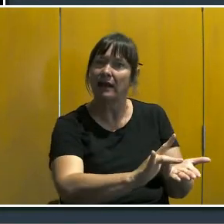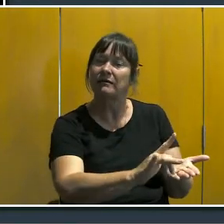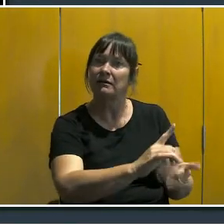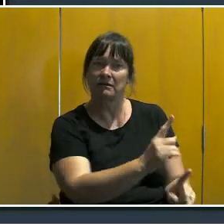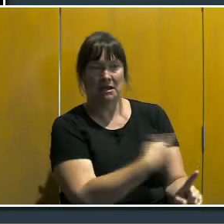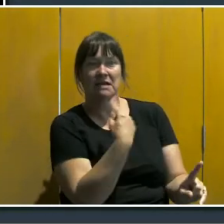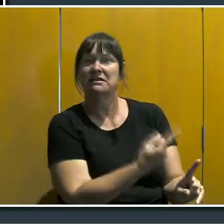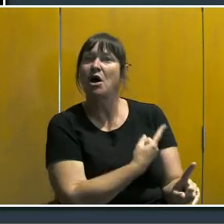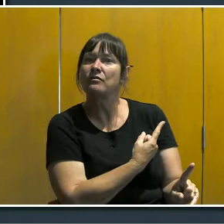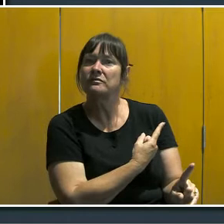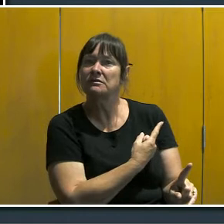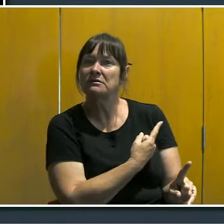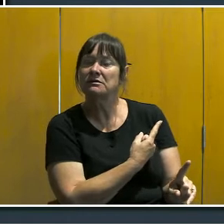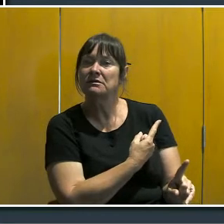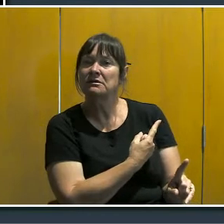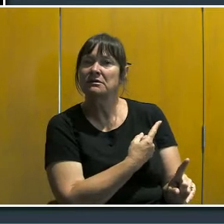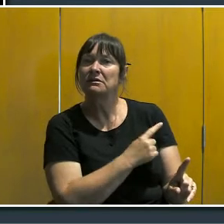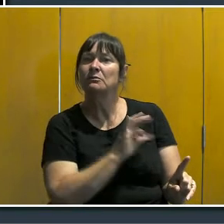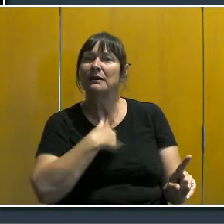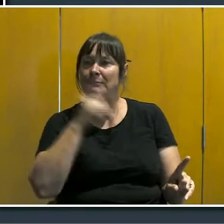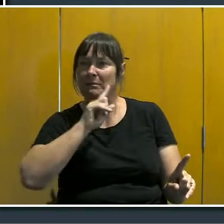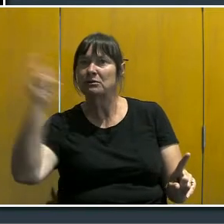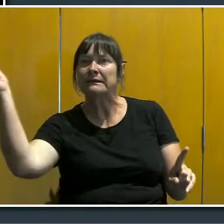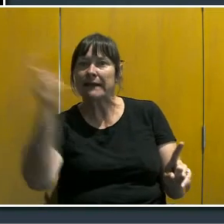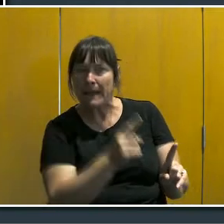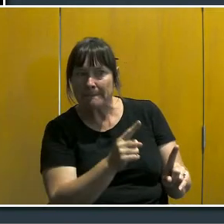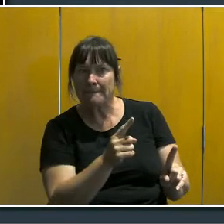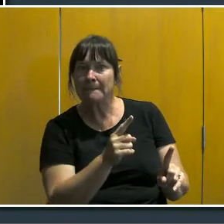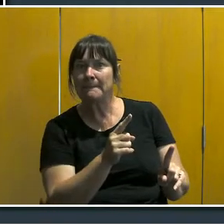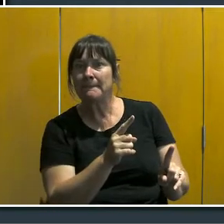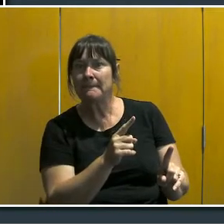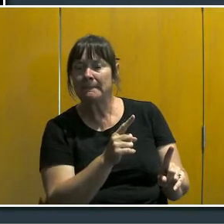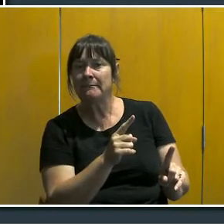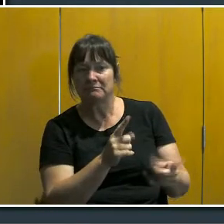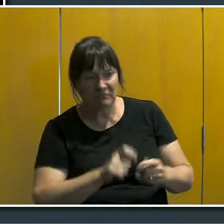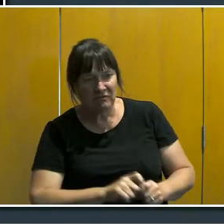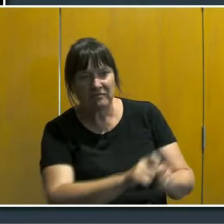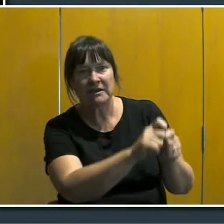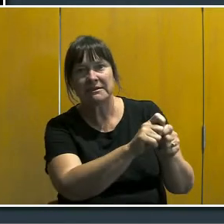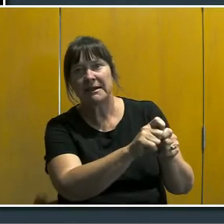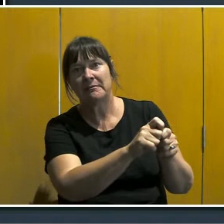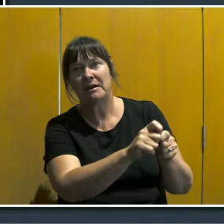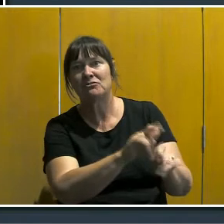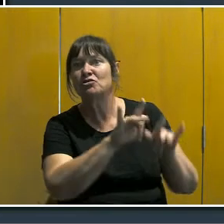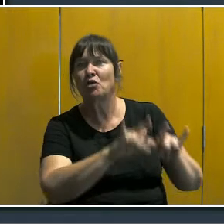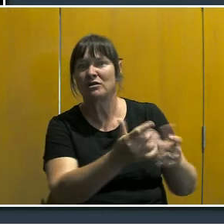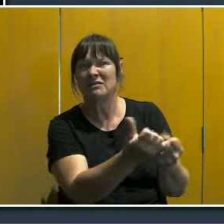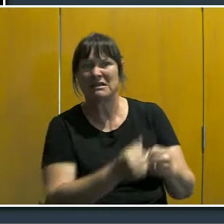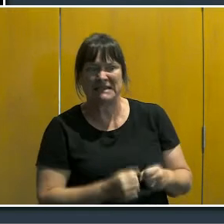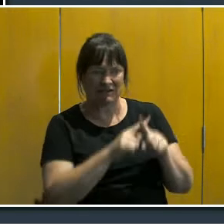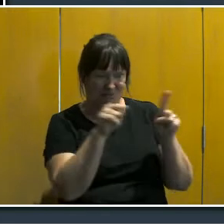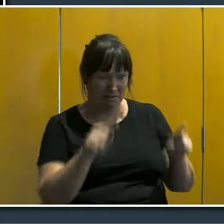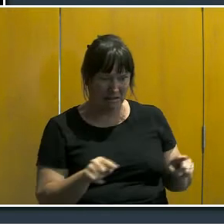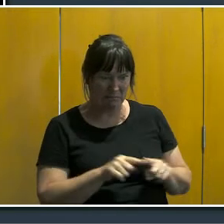plumber had to come in and rebuild quite a lot of it at some significant expense. We haven't got the bill yet. I hate to think how much it